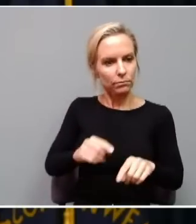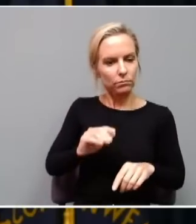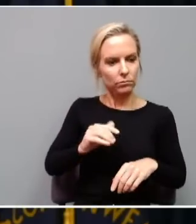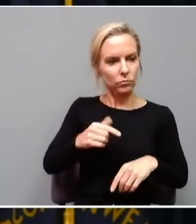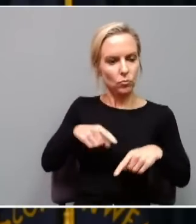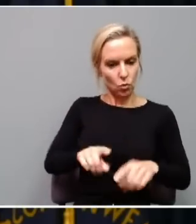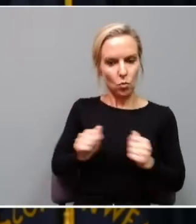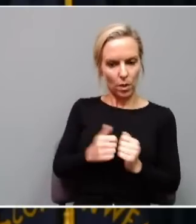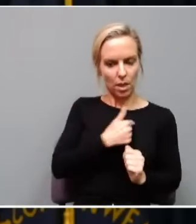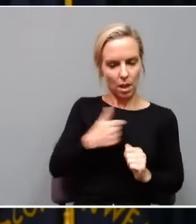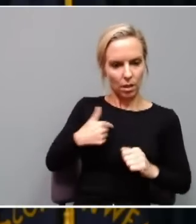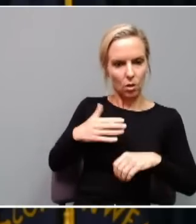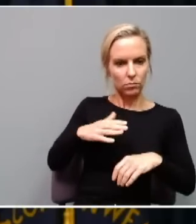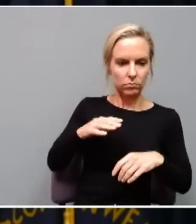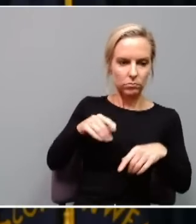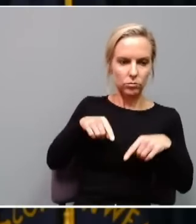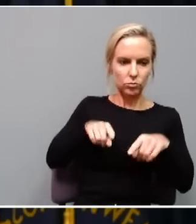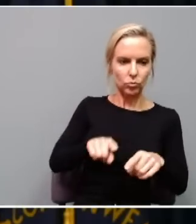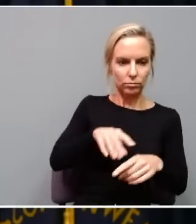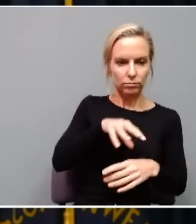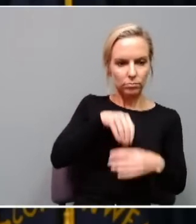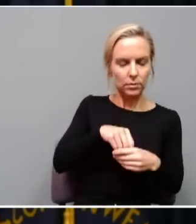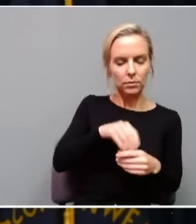Melissa Patrick, Kentucky Health News.